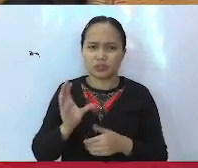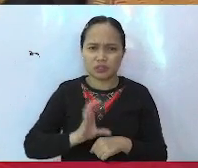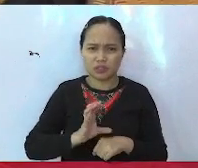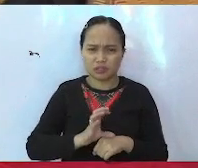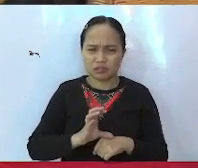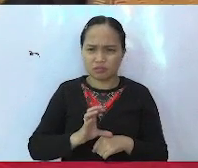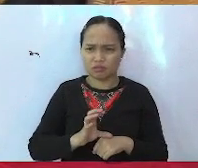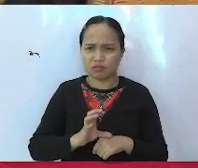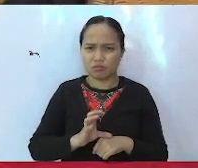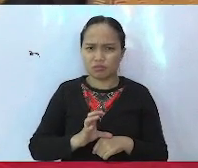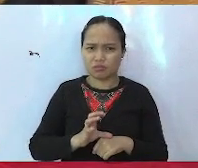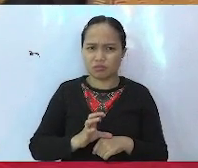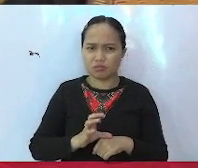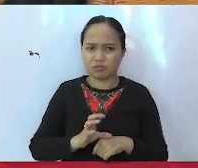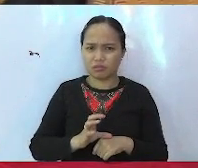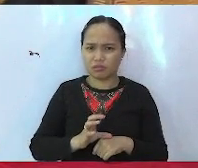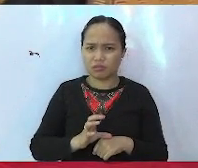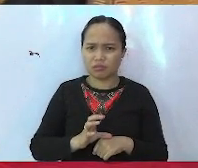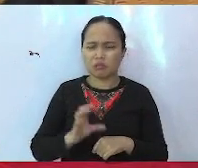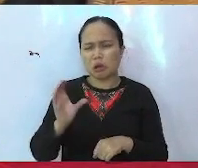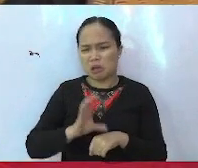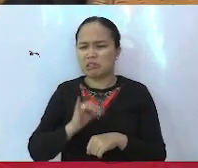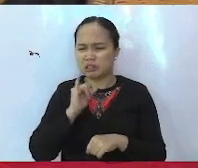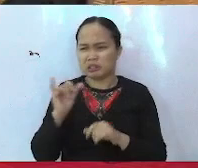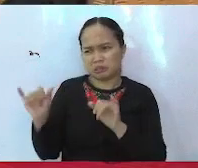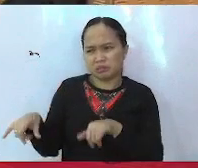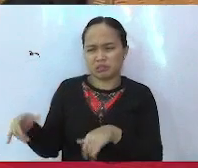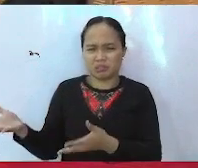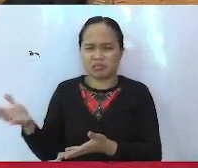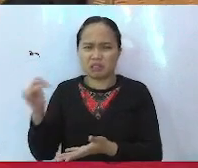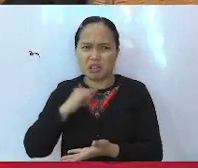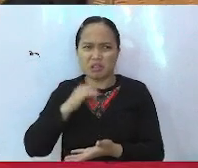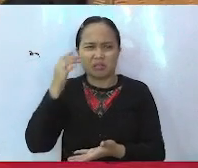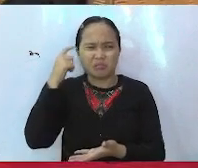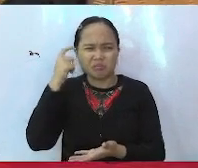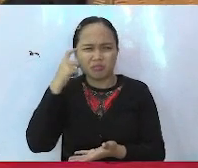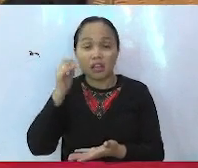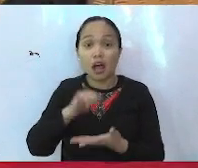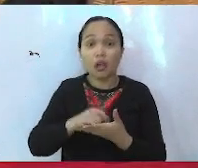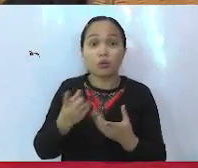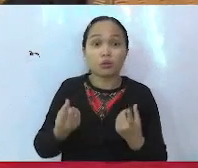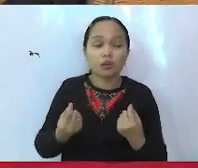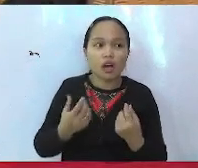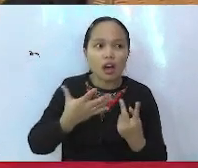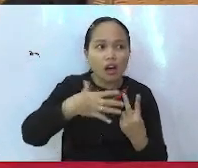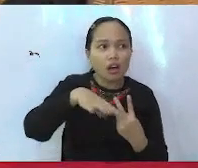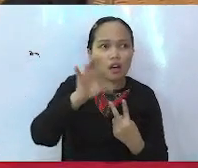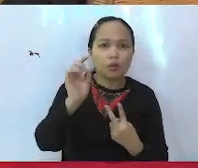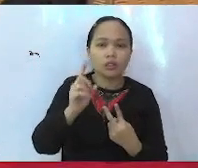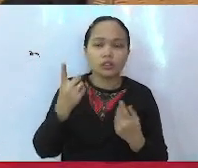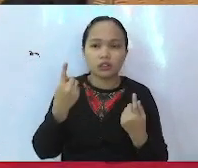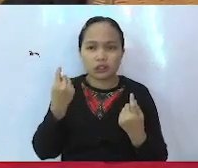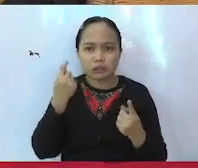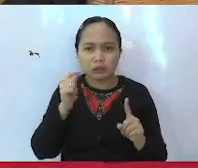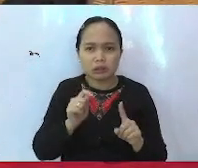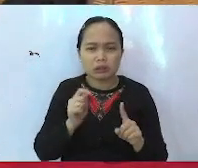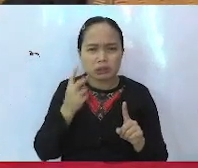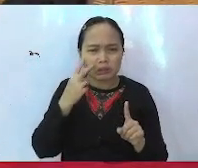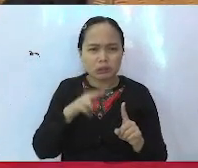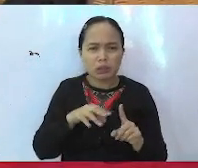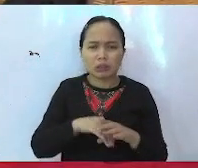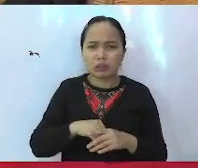there. It won't go anywhere. That's their mindset. That's why they choose to do what they see on social media. Yeah, that's